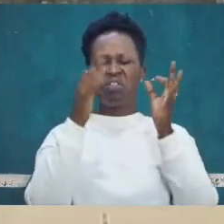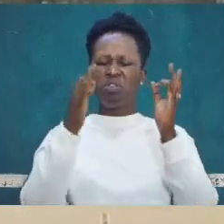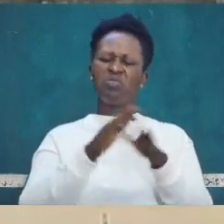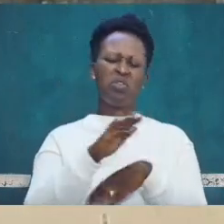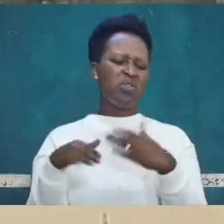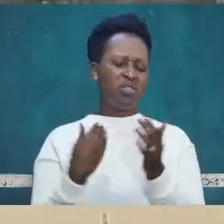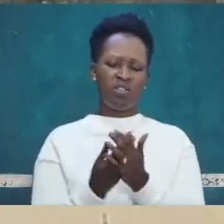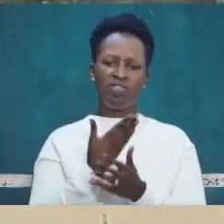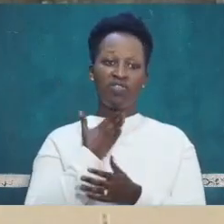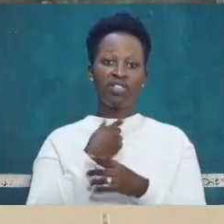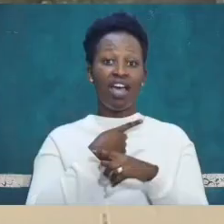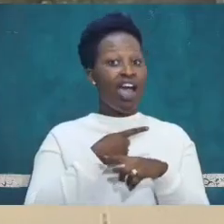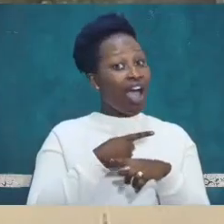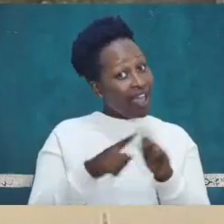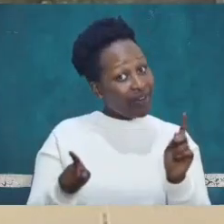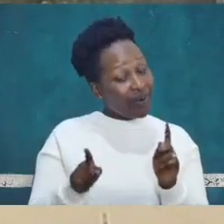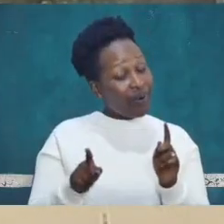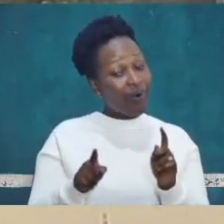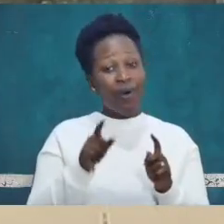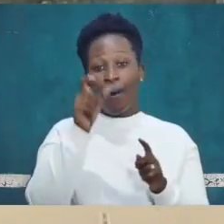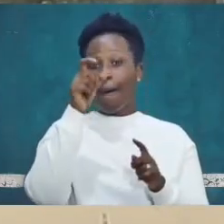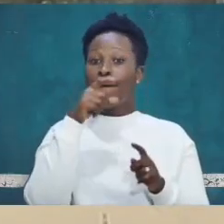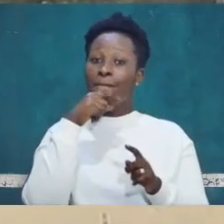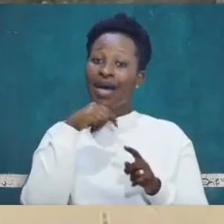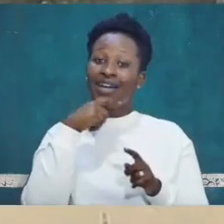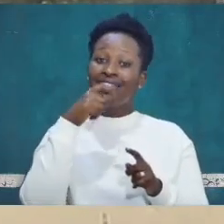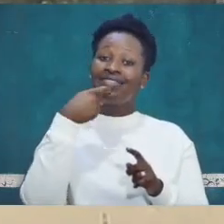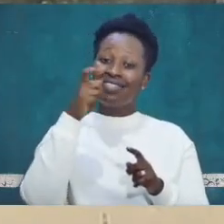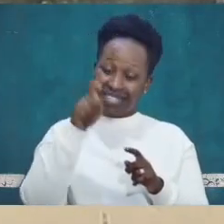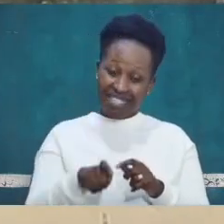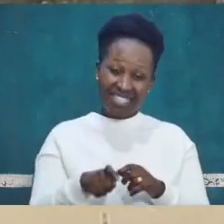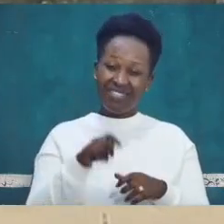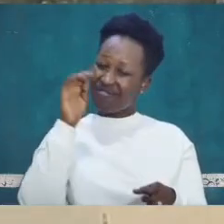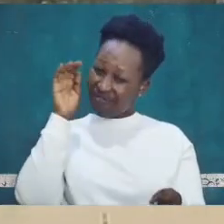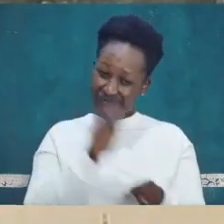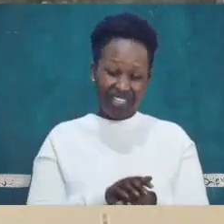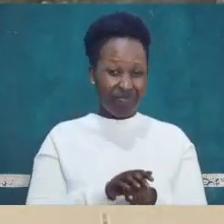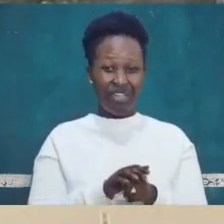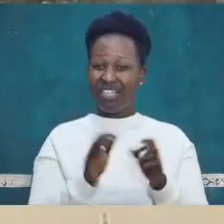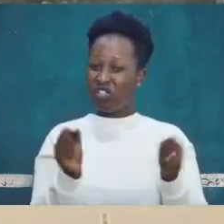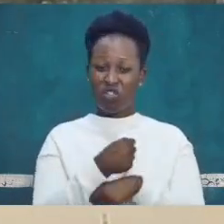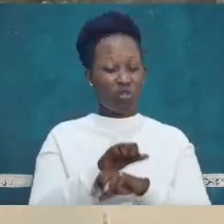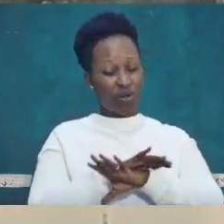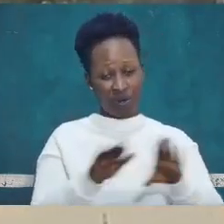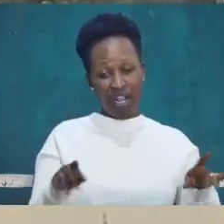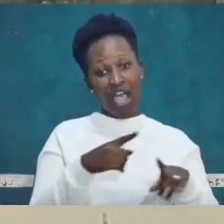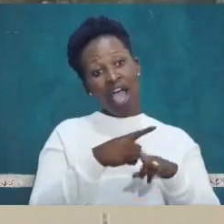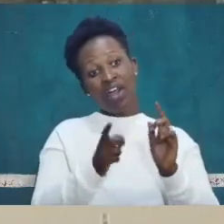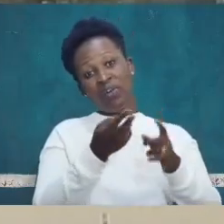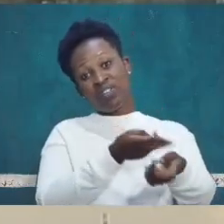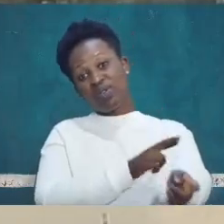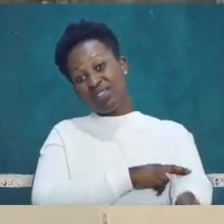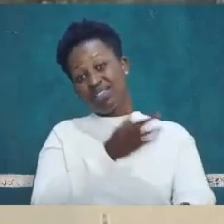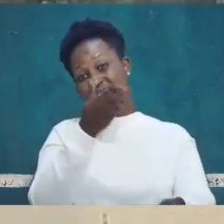But remember, man's needs are very many, are unlimited. But resources available to